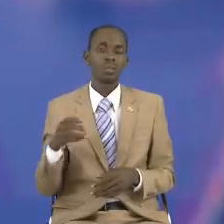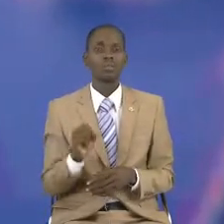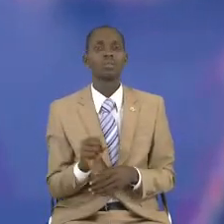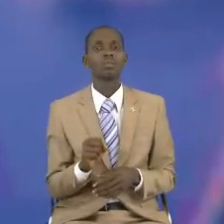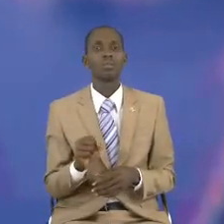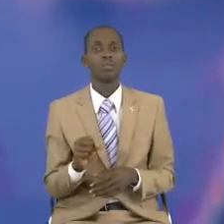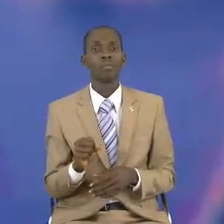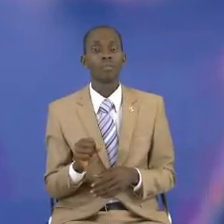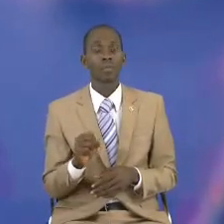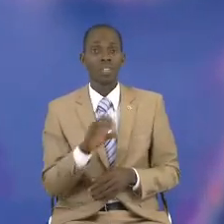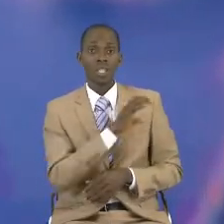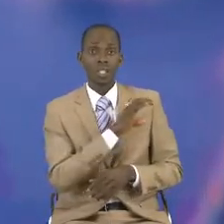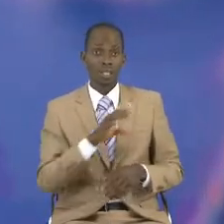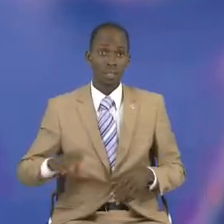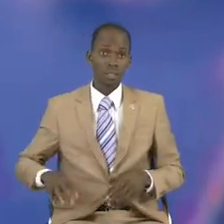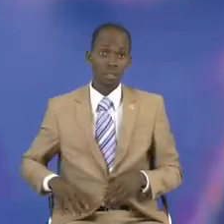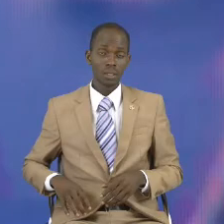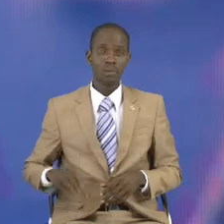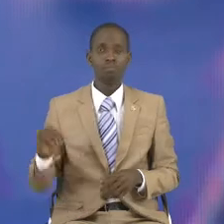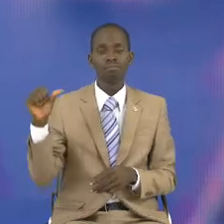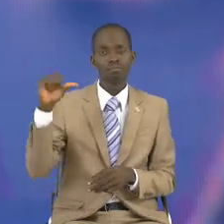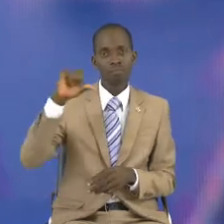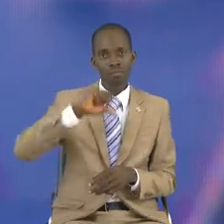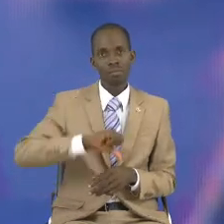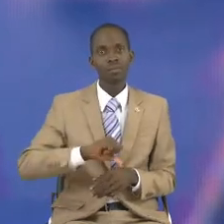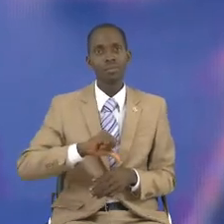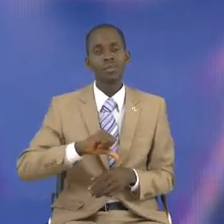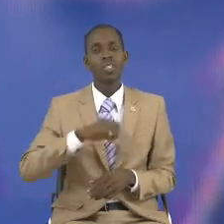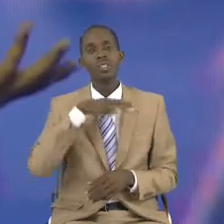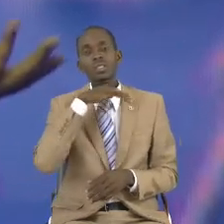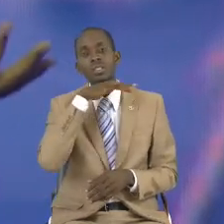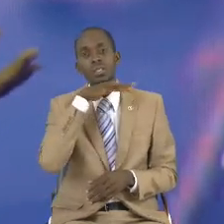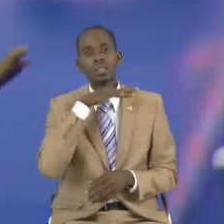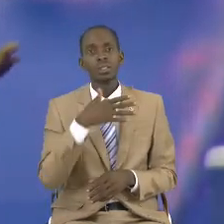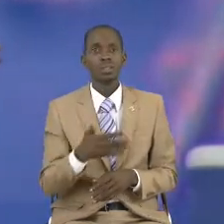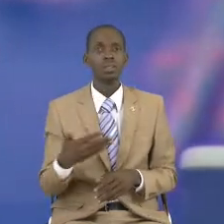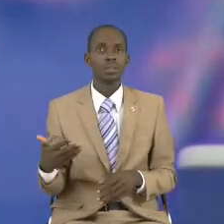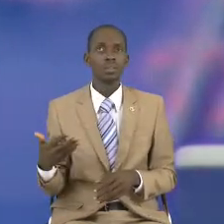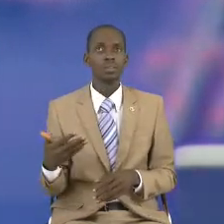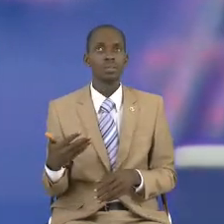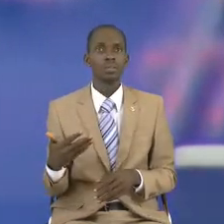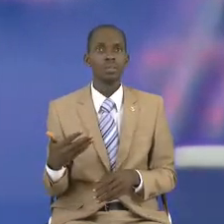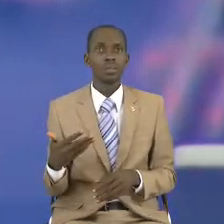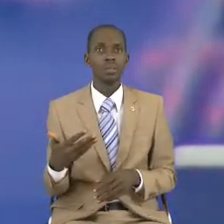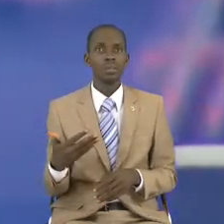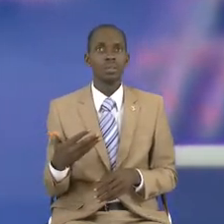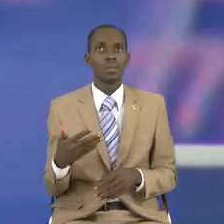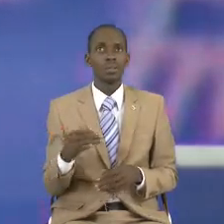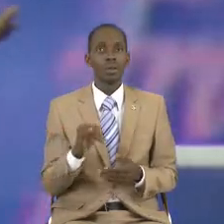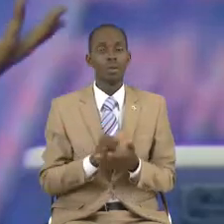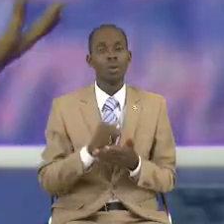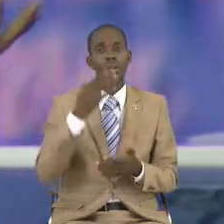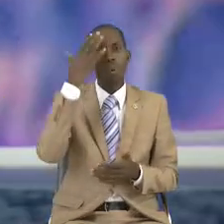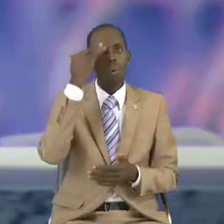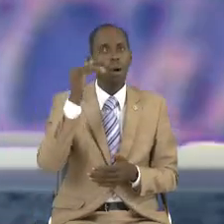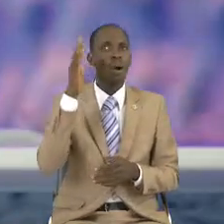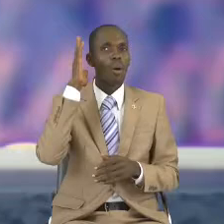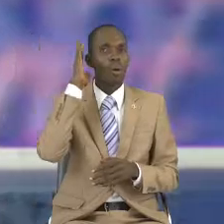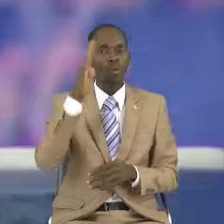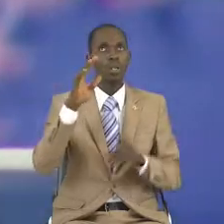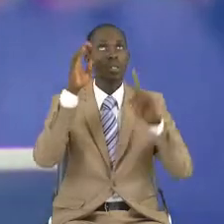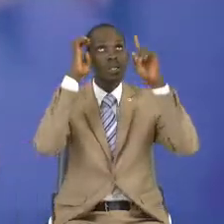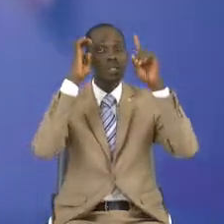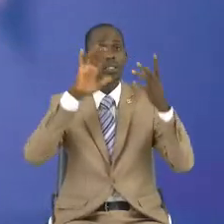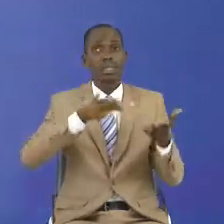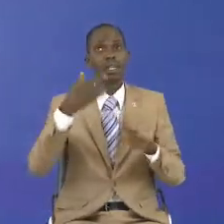christ condemns corruption why would he die for our sin